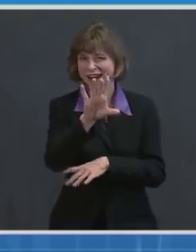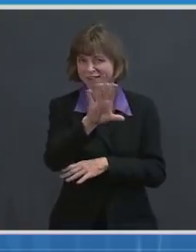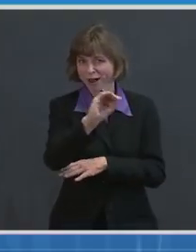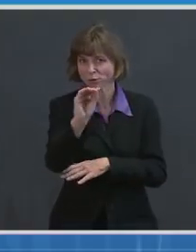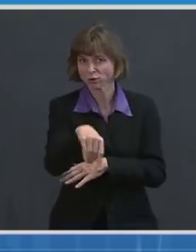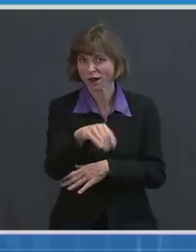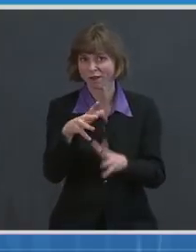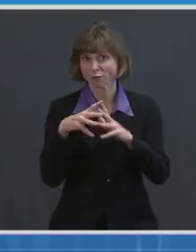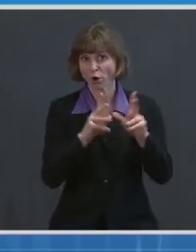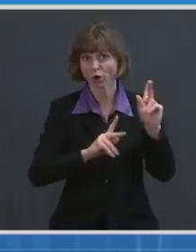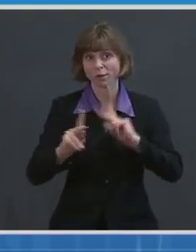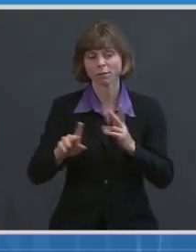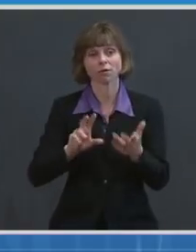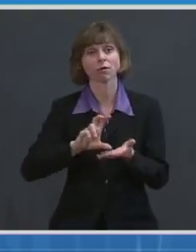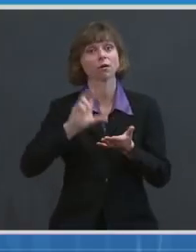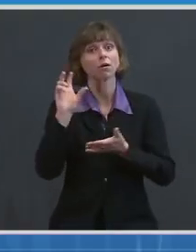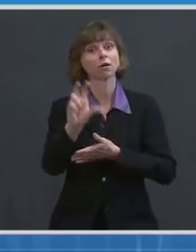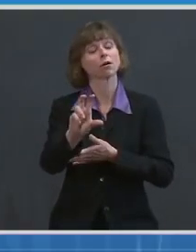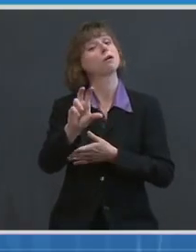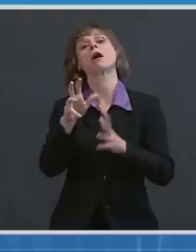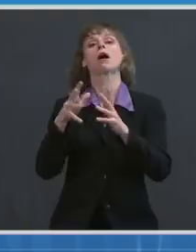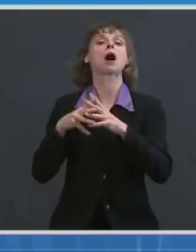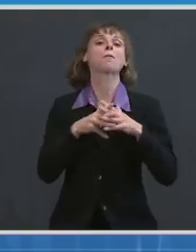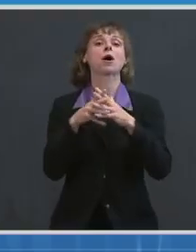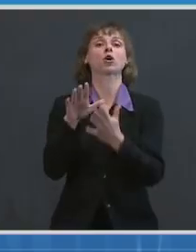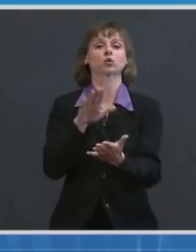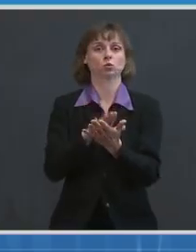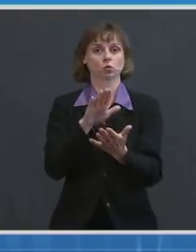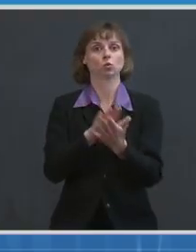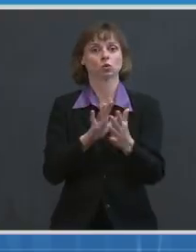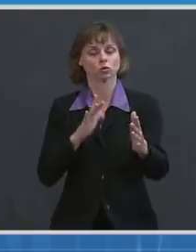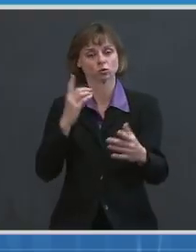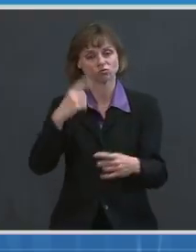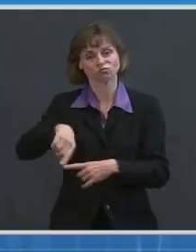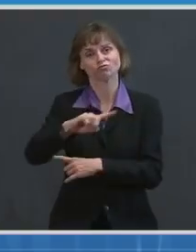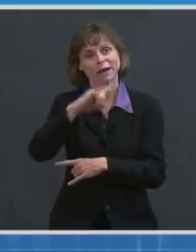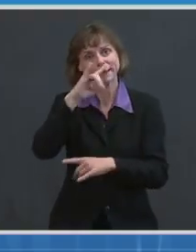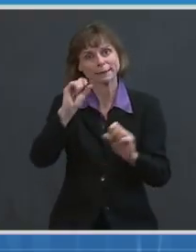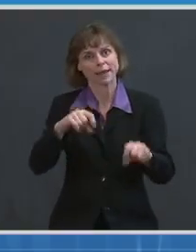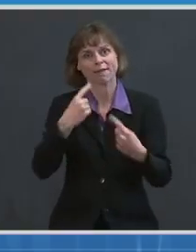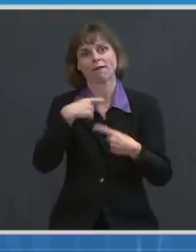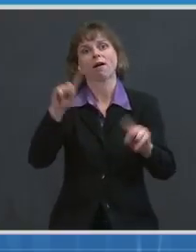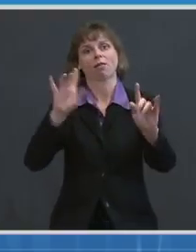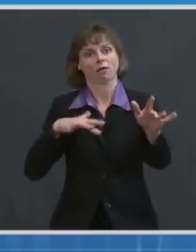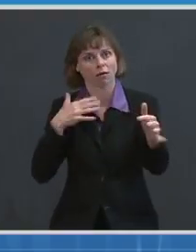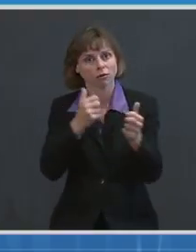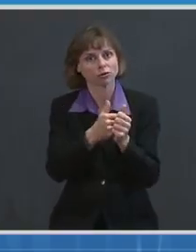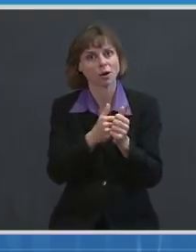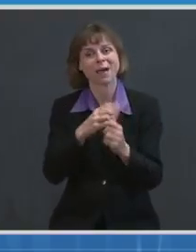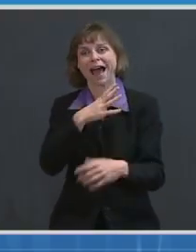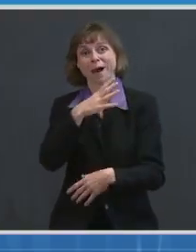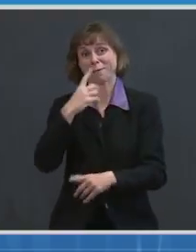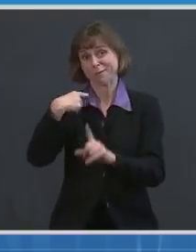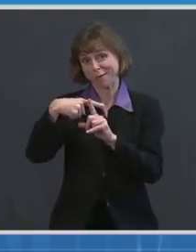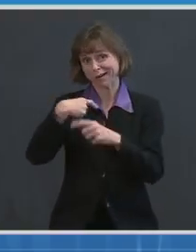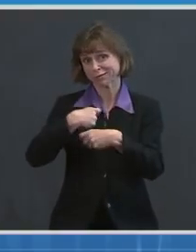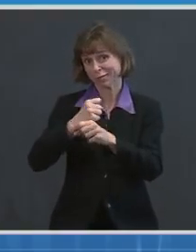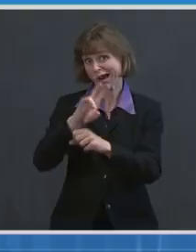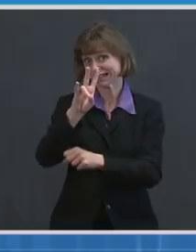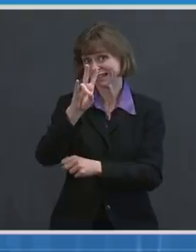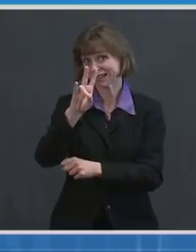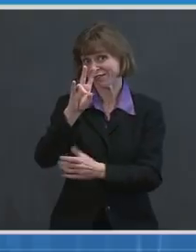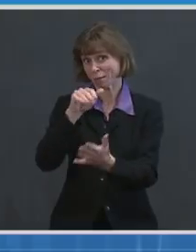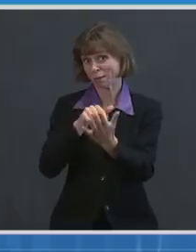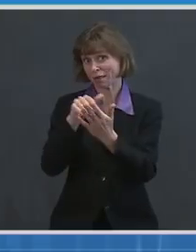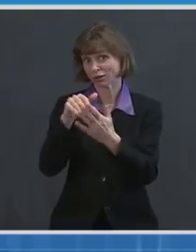safely and so our kids can catch up quickly, and create 7 million jobs. And importantly, it gives America the resources we